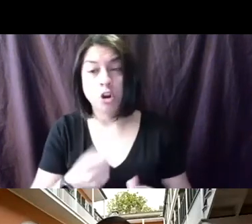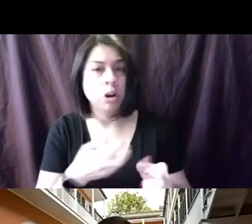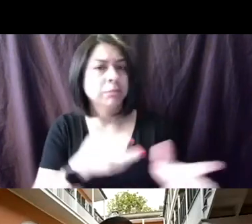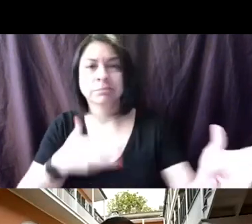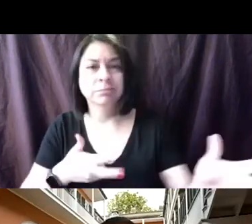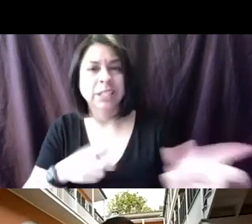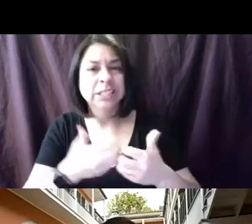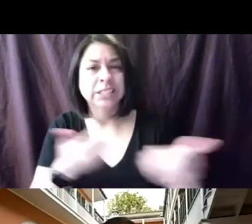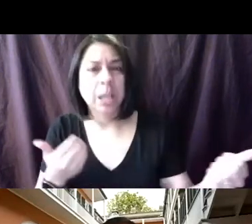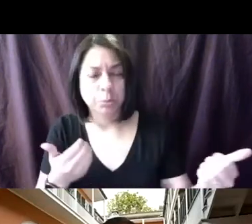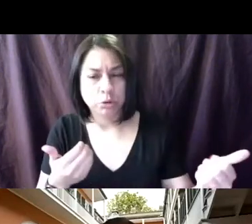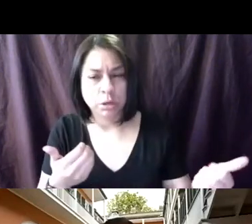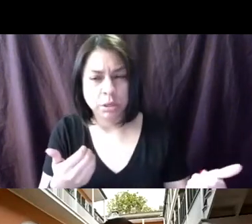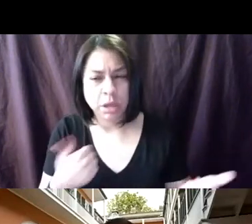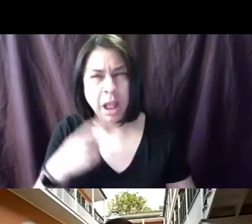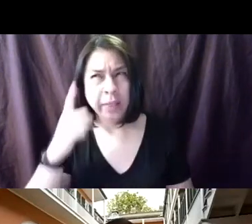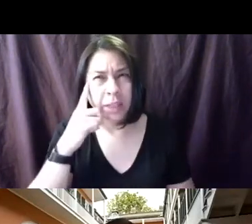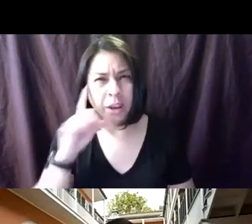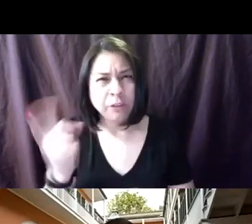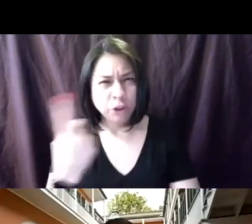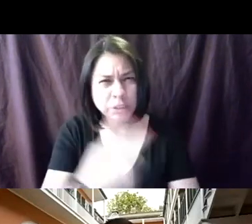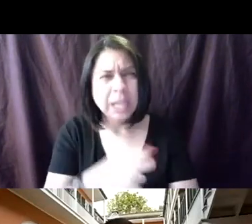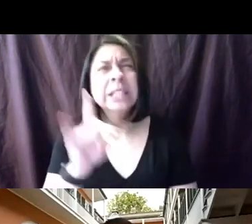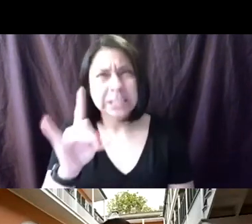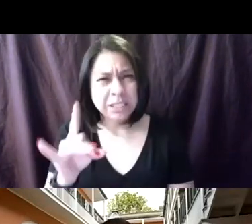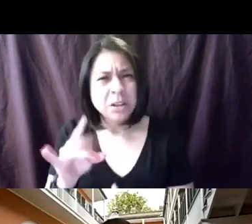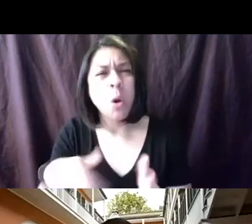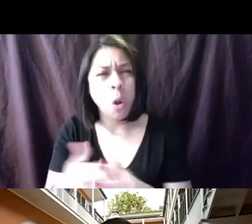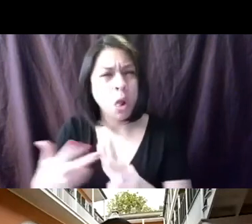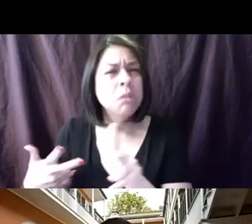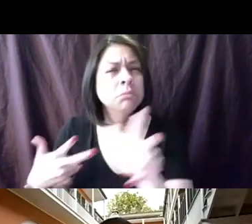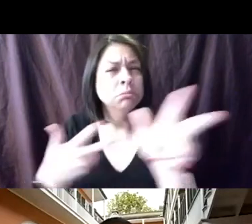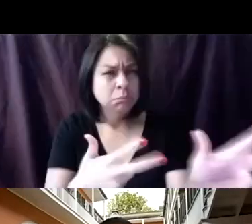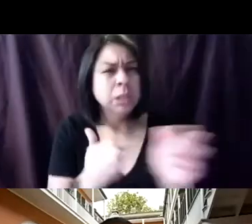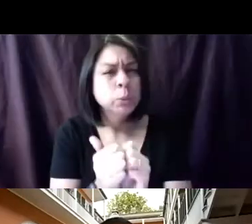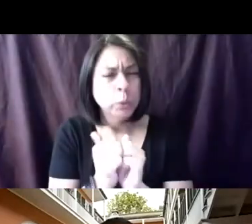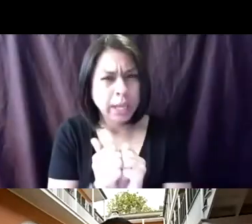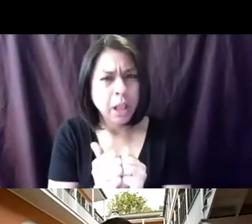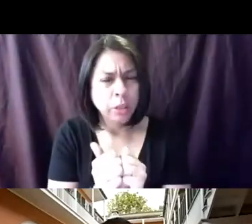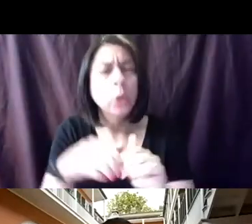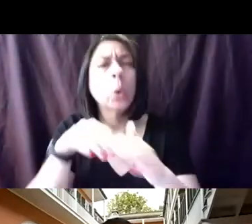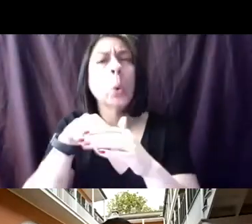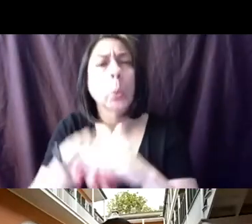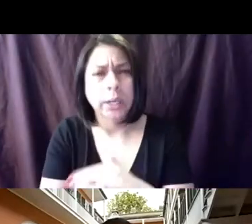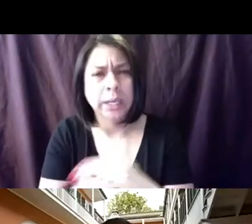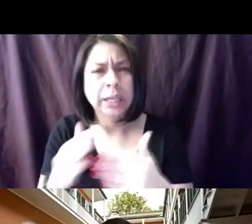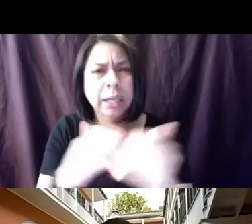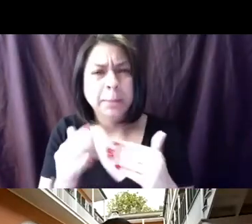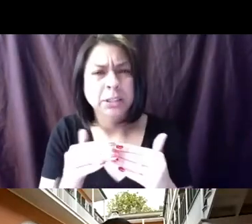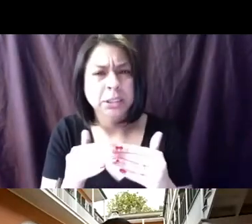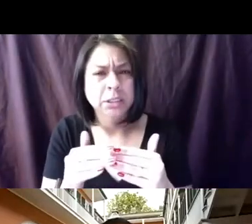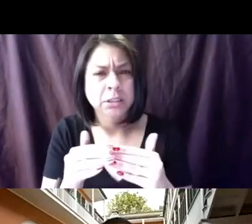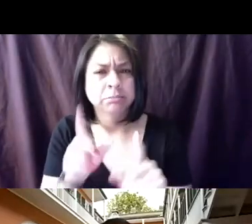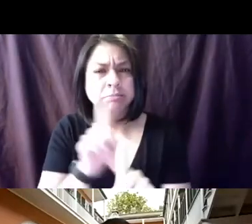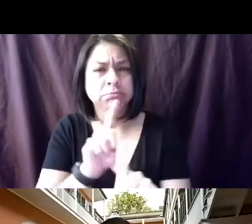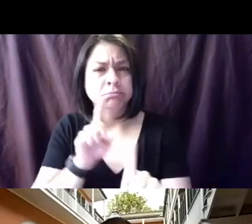I think the first day we kind of all drove up together and went in the building right behind each other, or